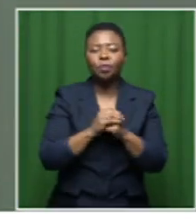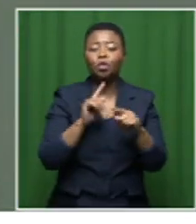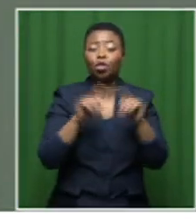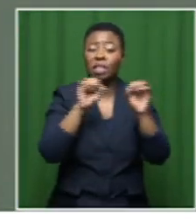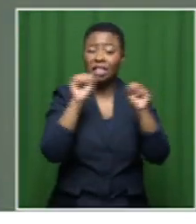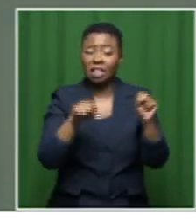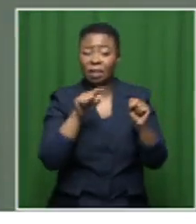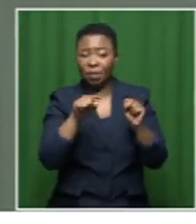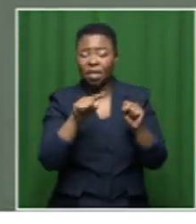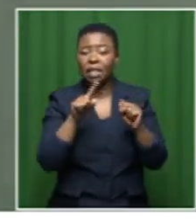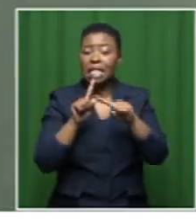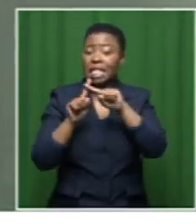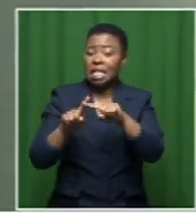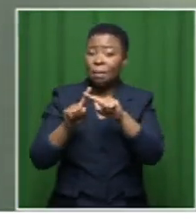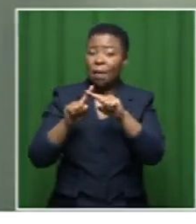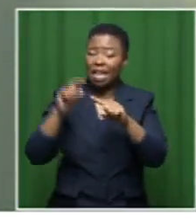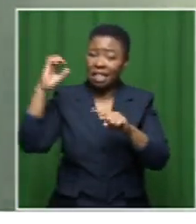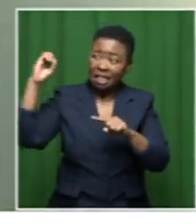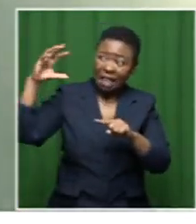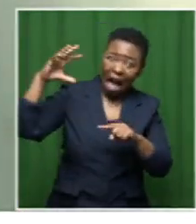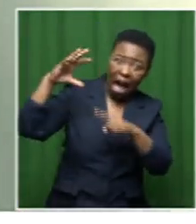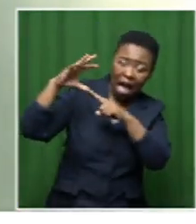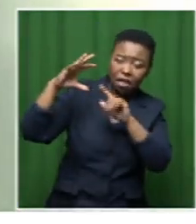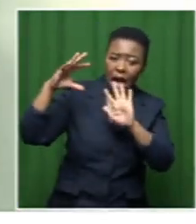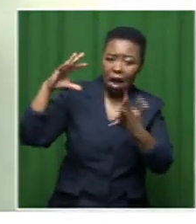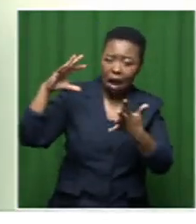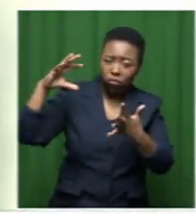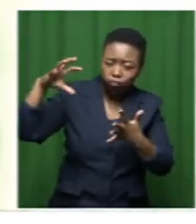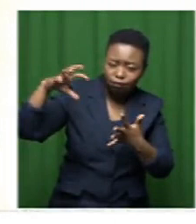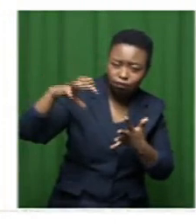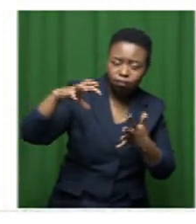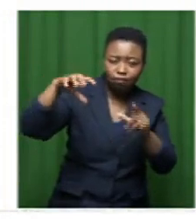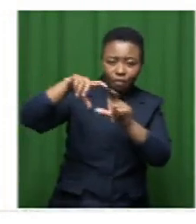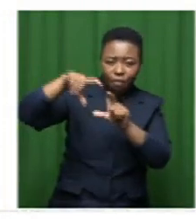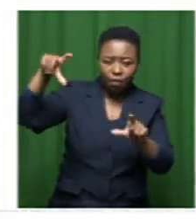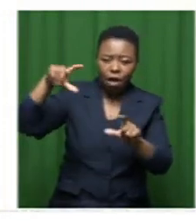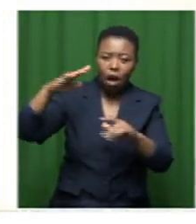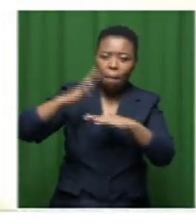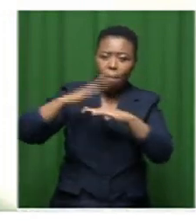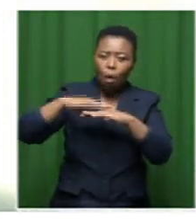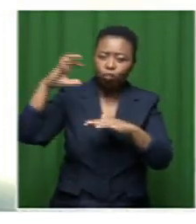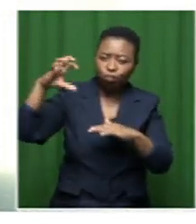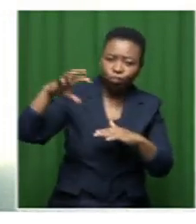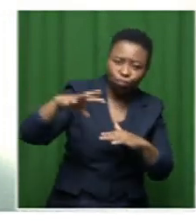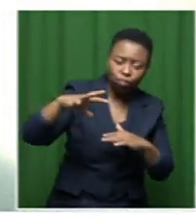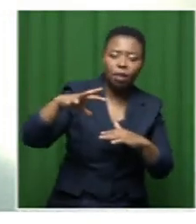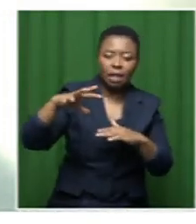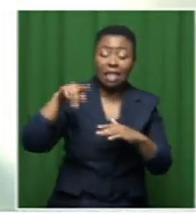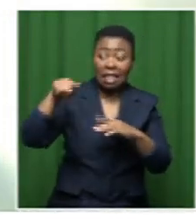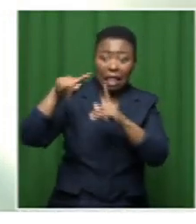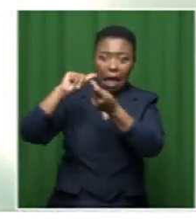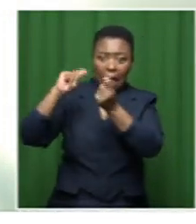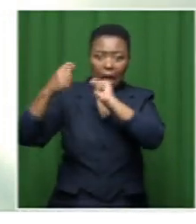largely dependent on the angle of the sun and the overall percentage of ionizing radiation and energy that gets converted